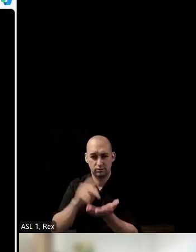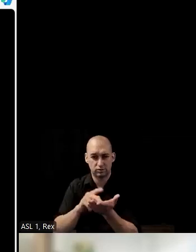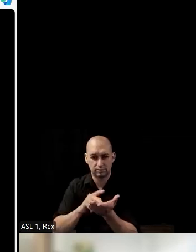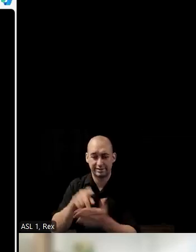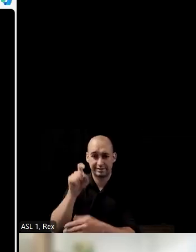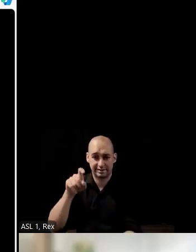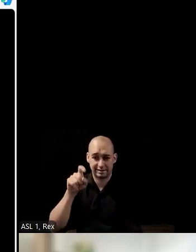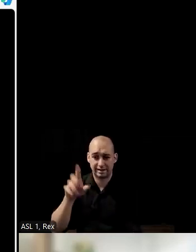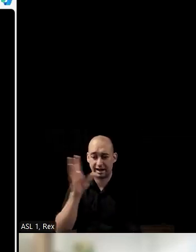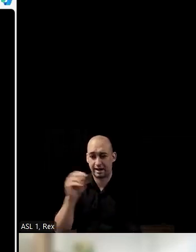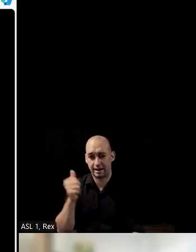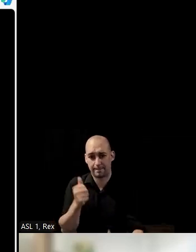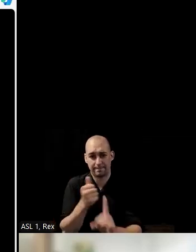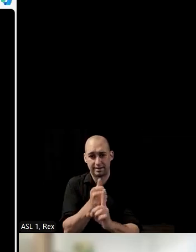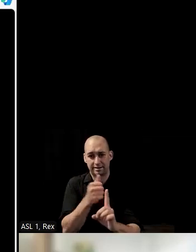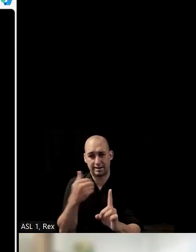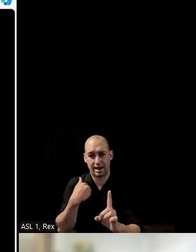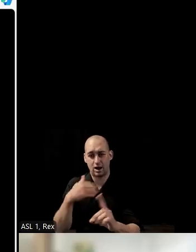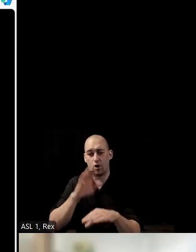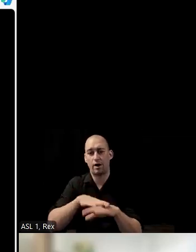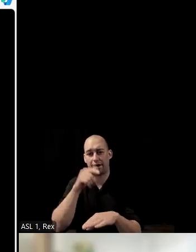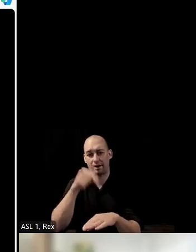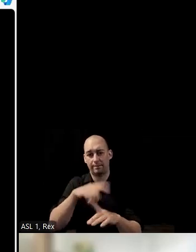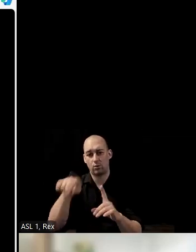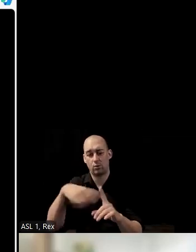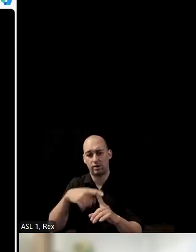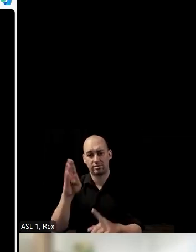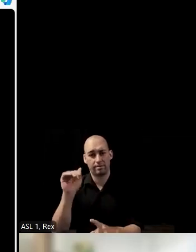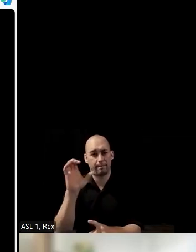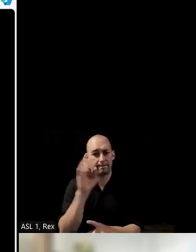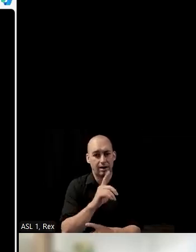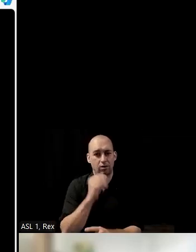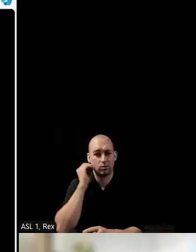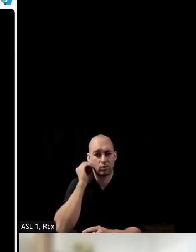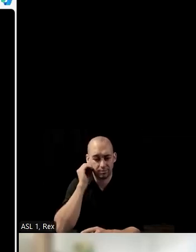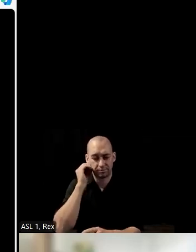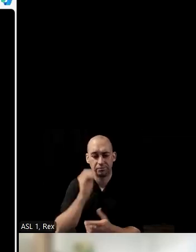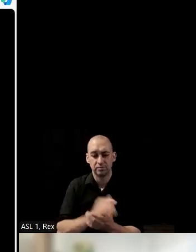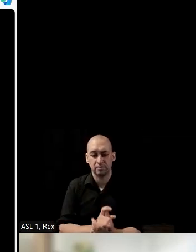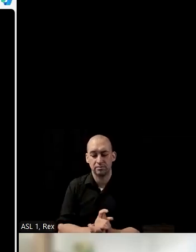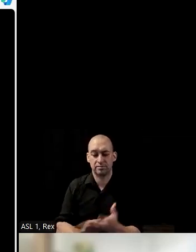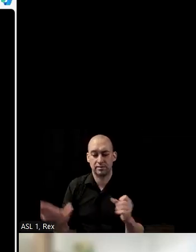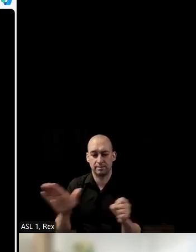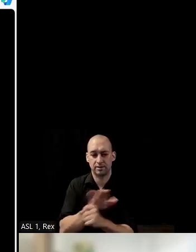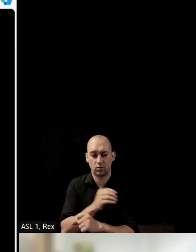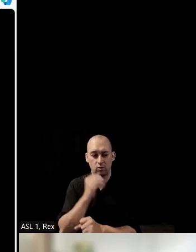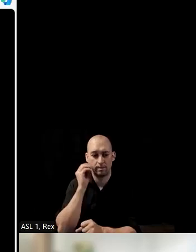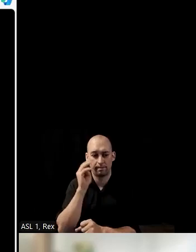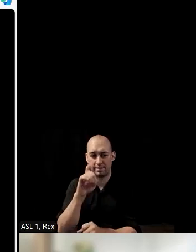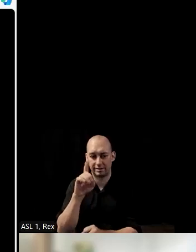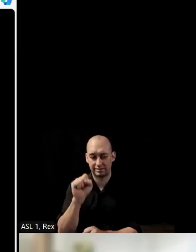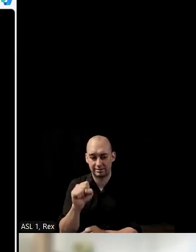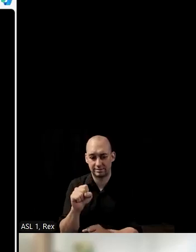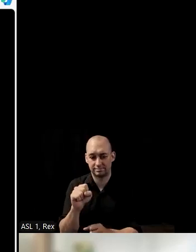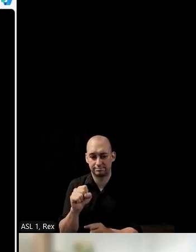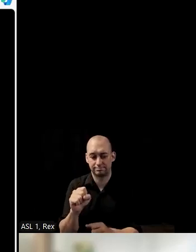and impact it had on him when he was back home. So the completed home meds medication